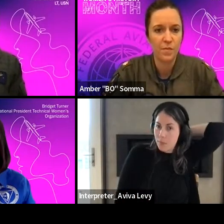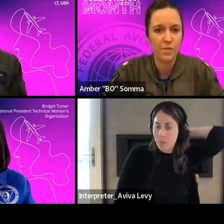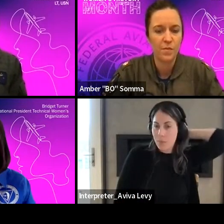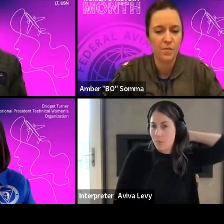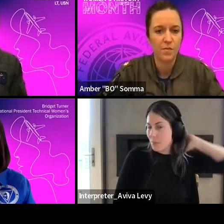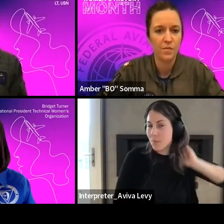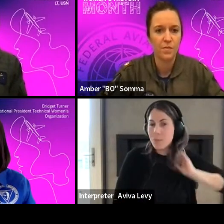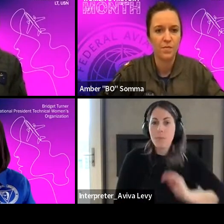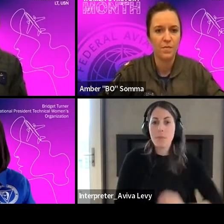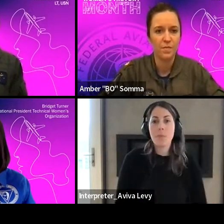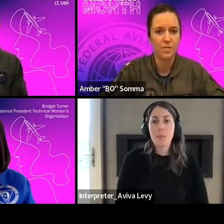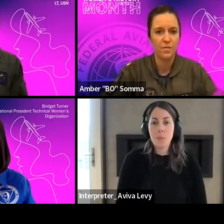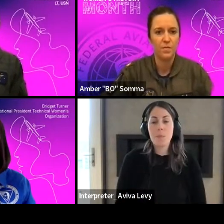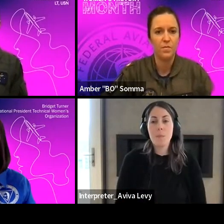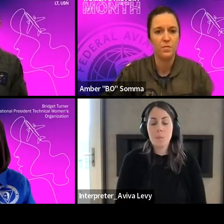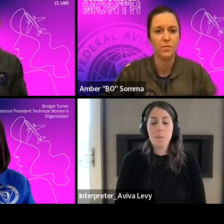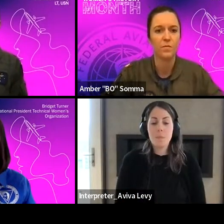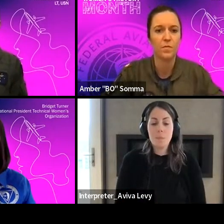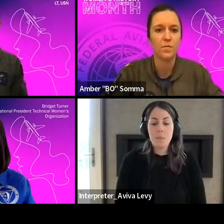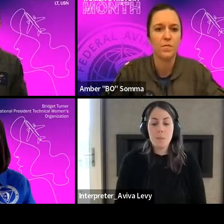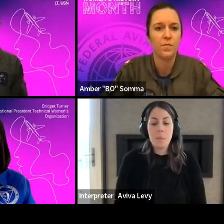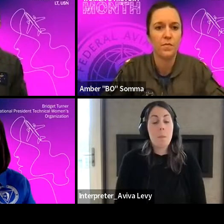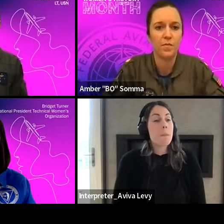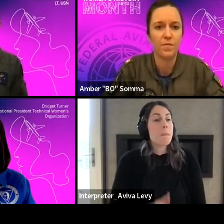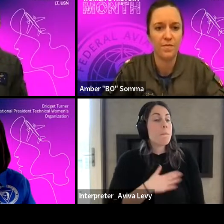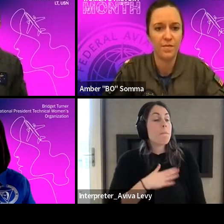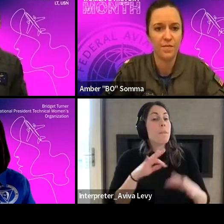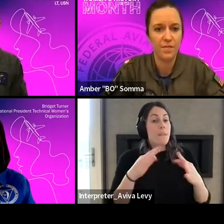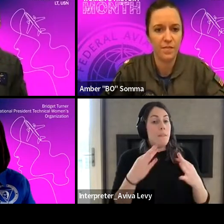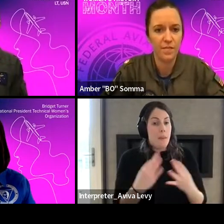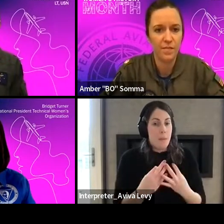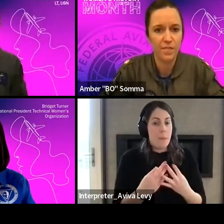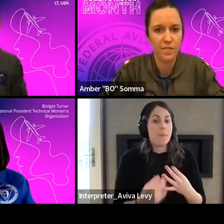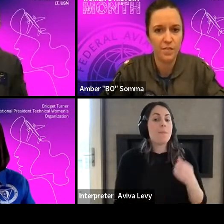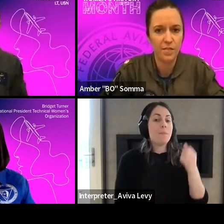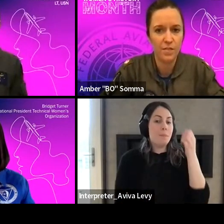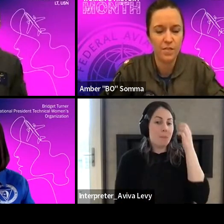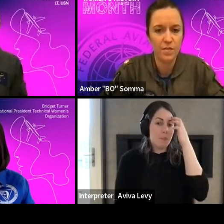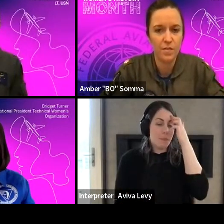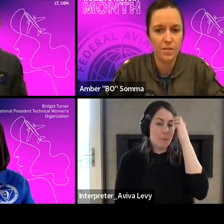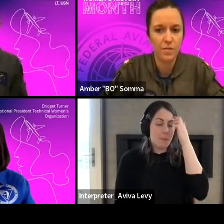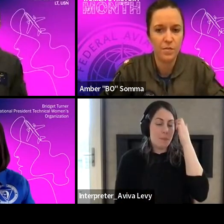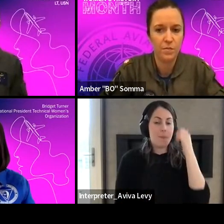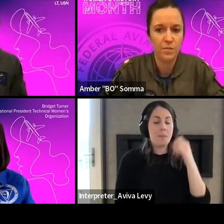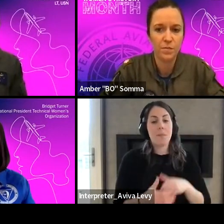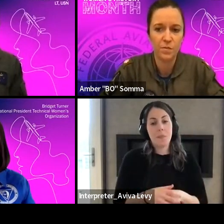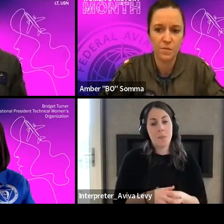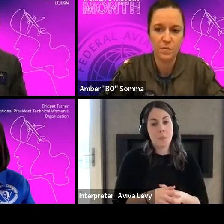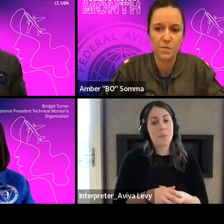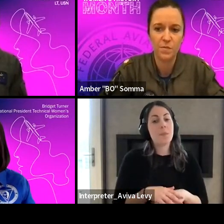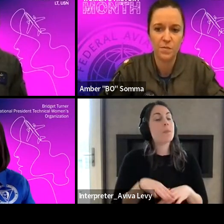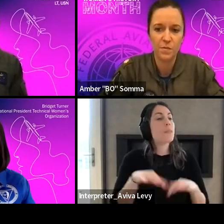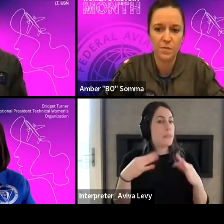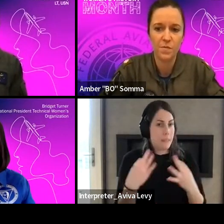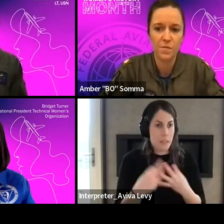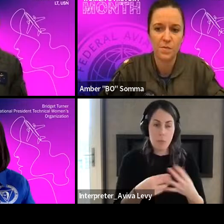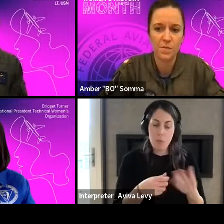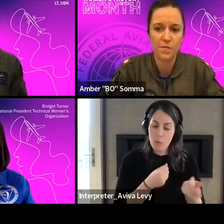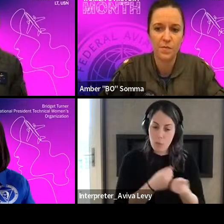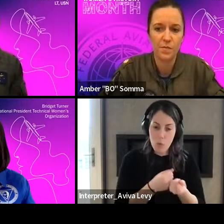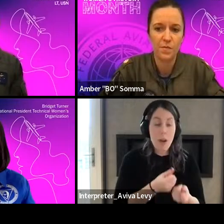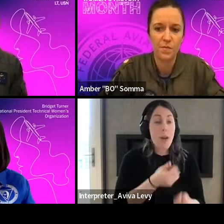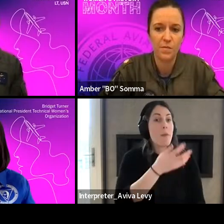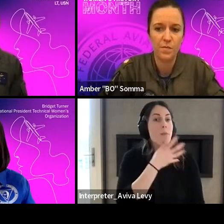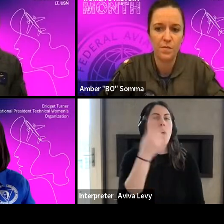Oh, gosh. Well, my family has been incredibly supportive. My mom always encouraged me